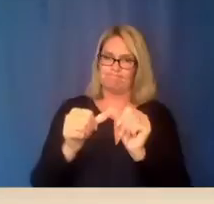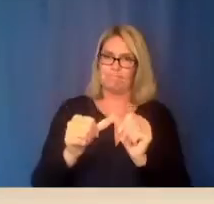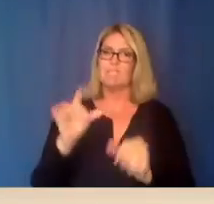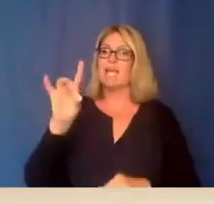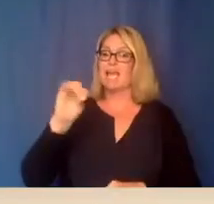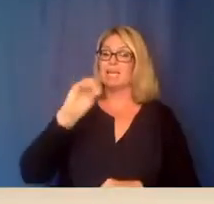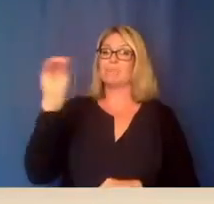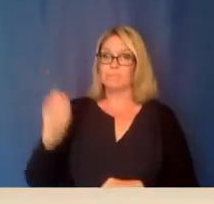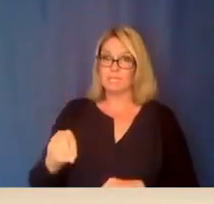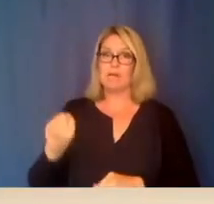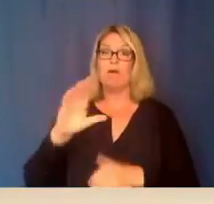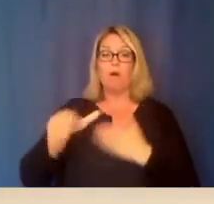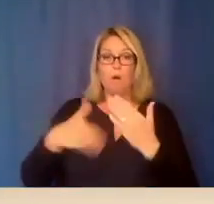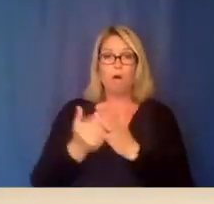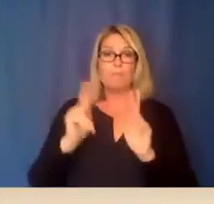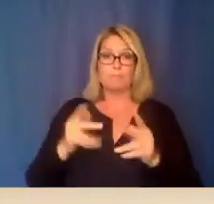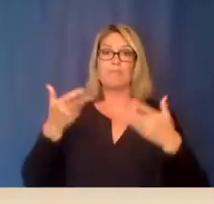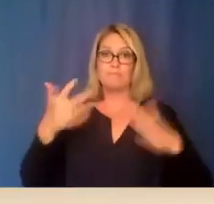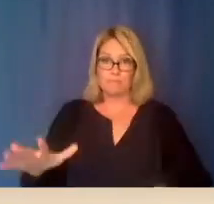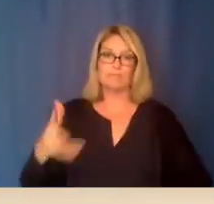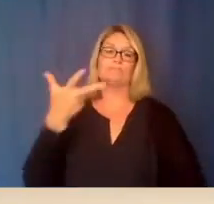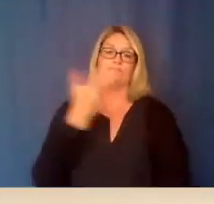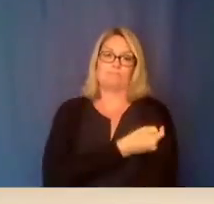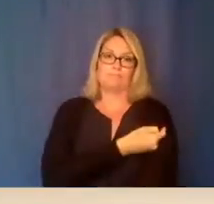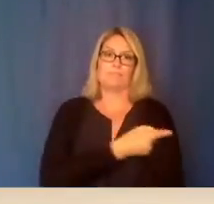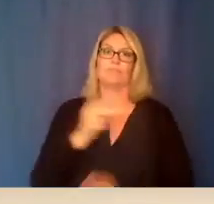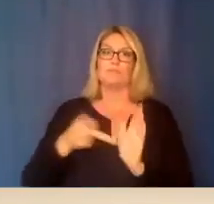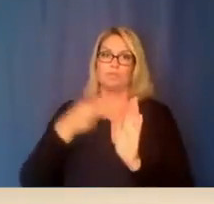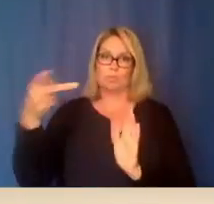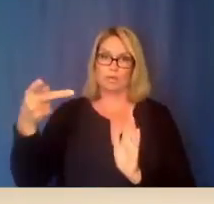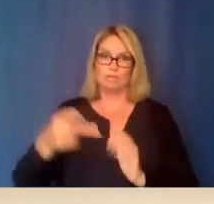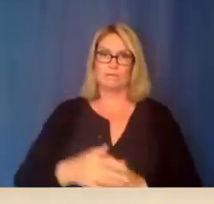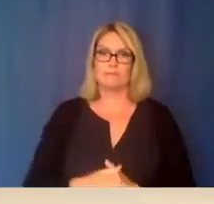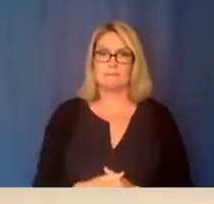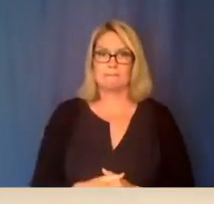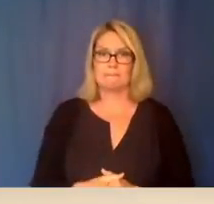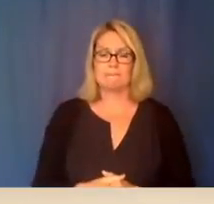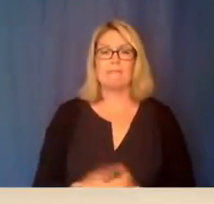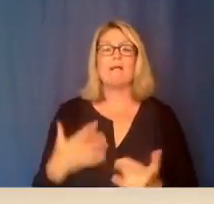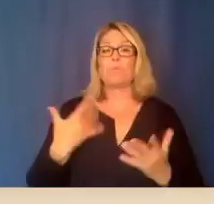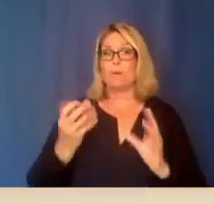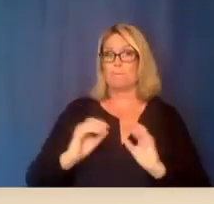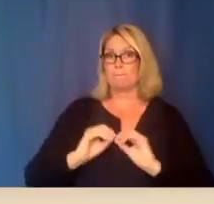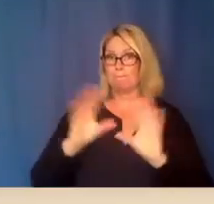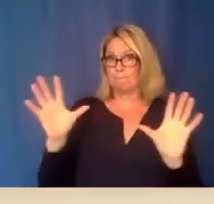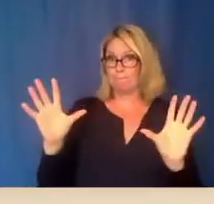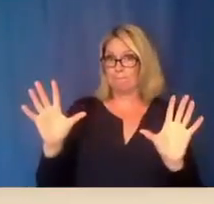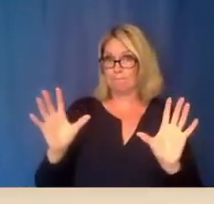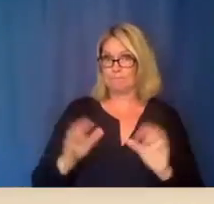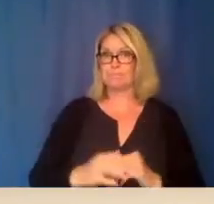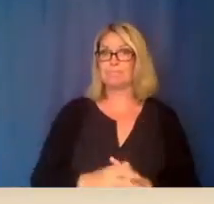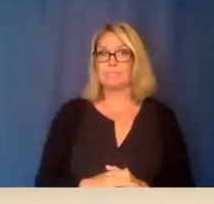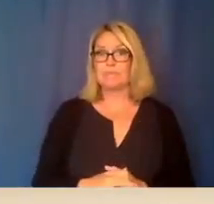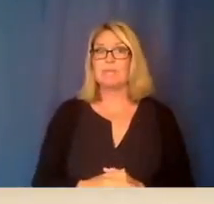eligible island residents are fully vaccinated. For greater clarity, this announcement does not change the mask